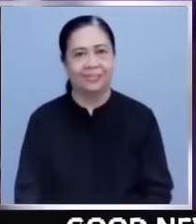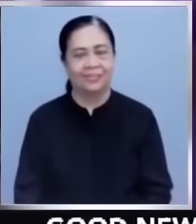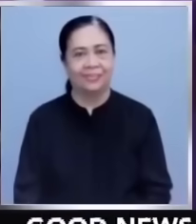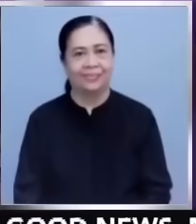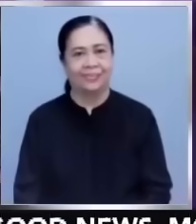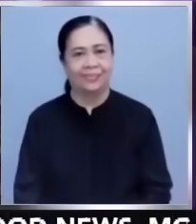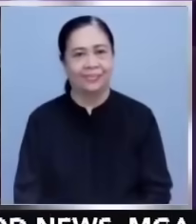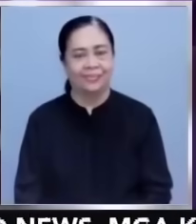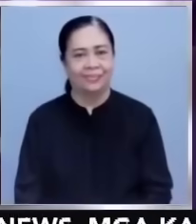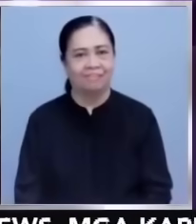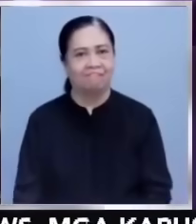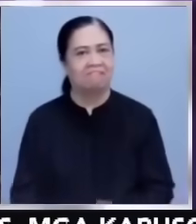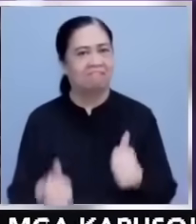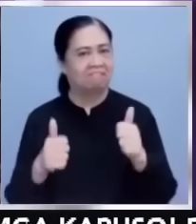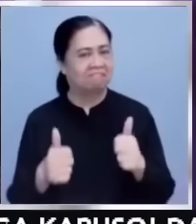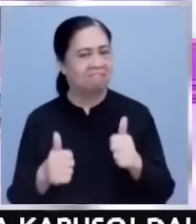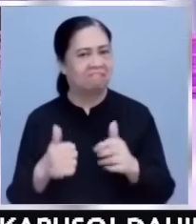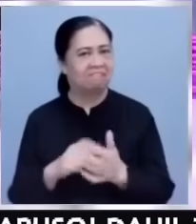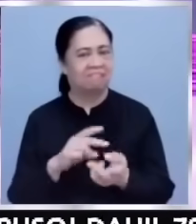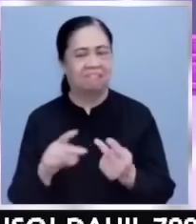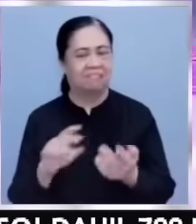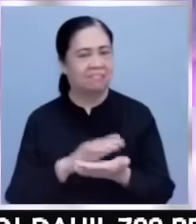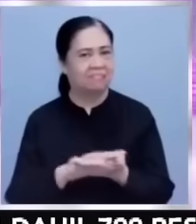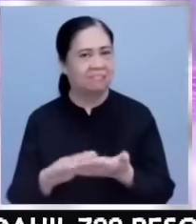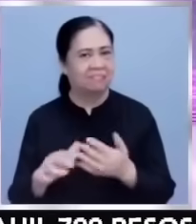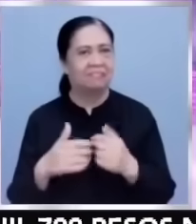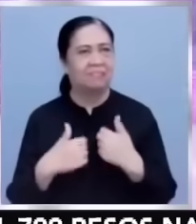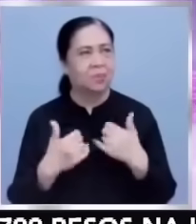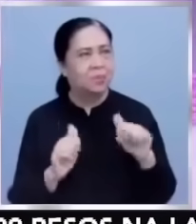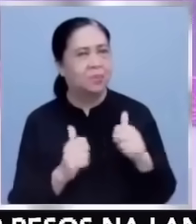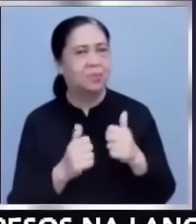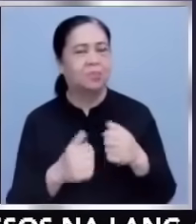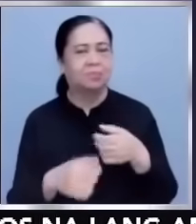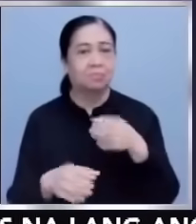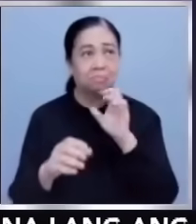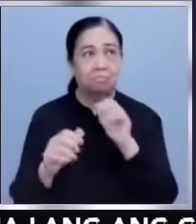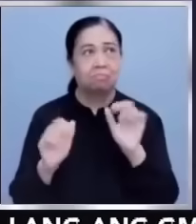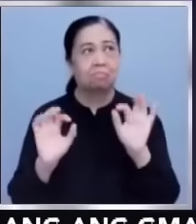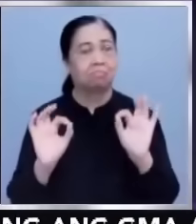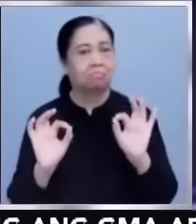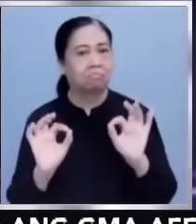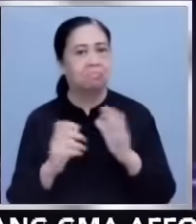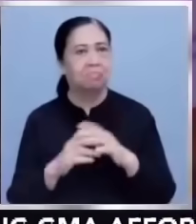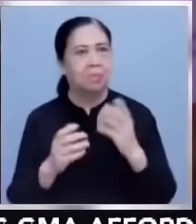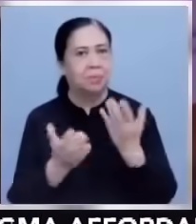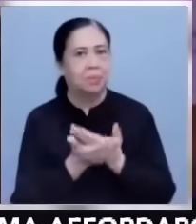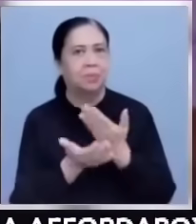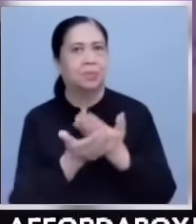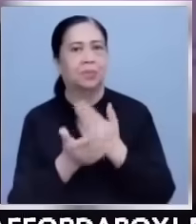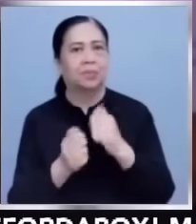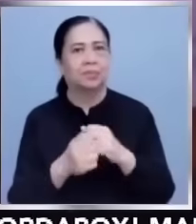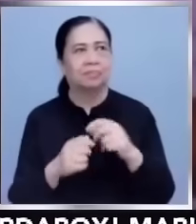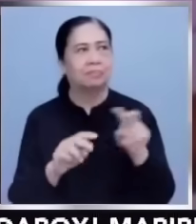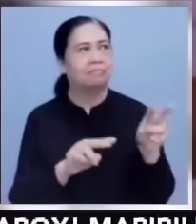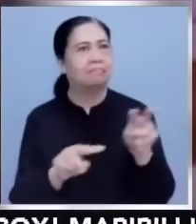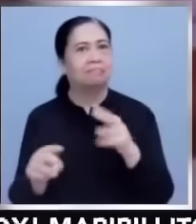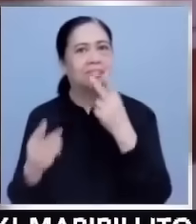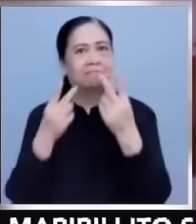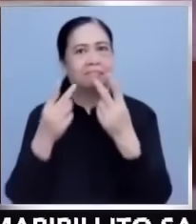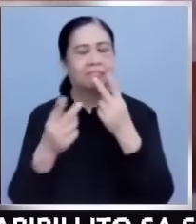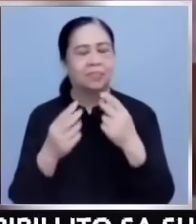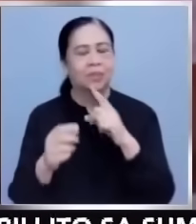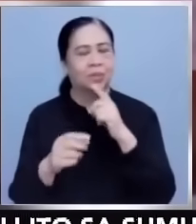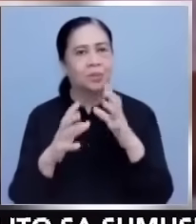Solid. It's very nice, it's very engaging, the drink itself. Maraming pasabog, maraming eksena. This place was so